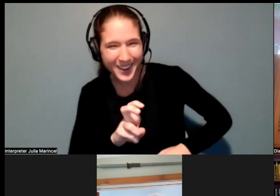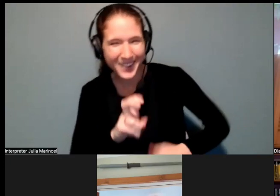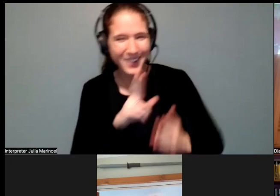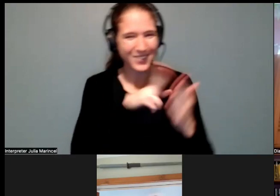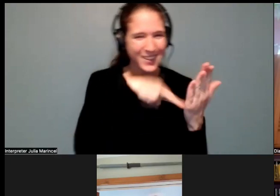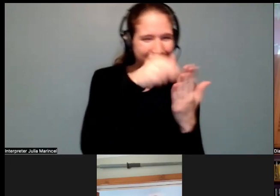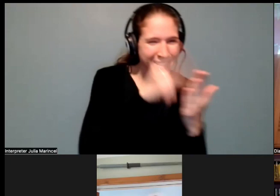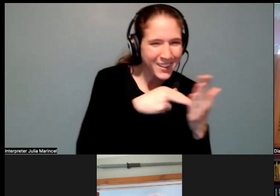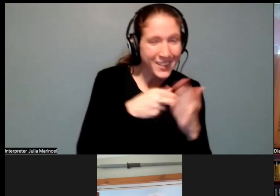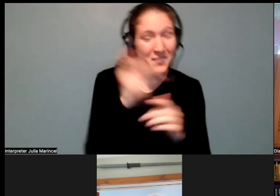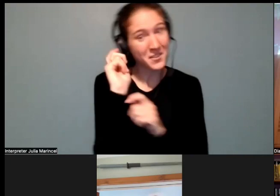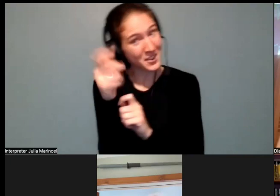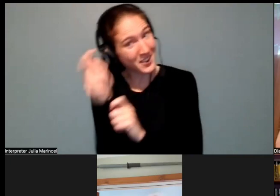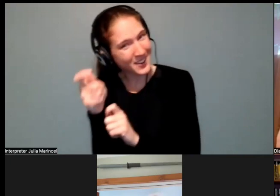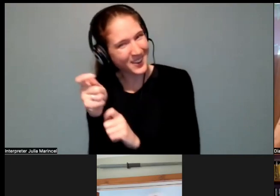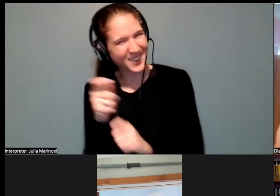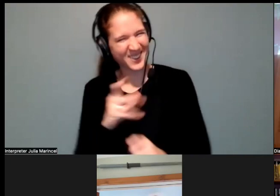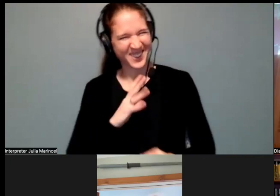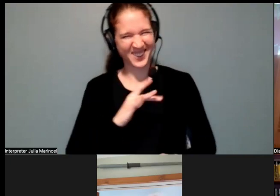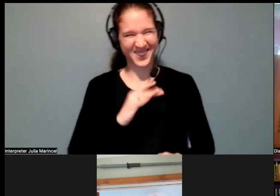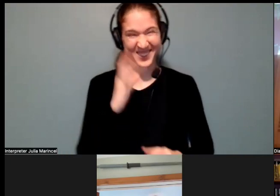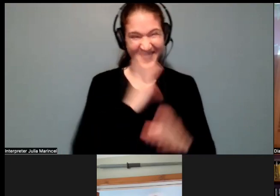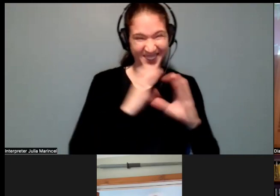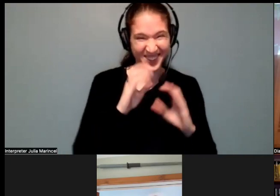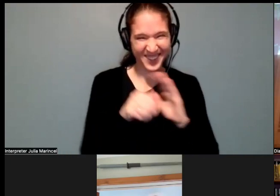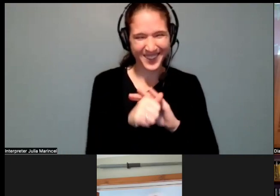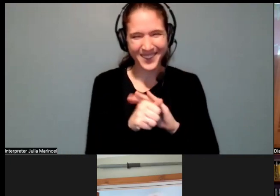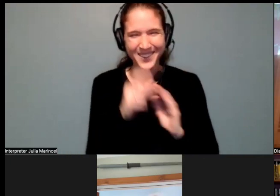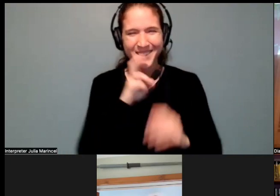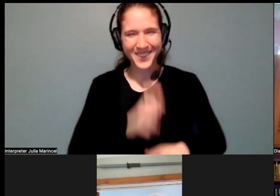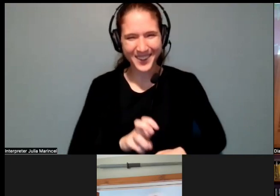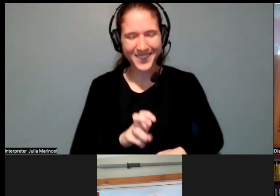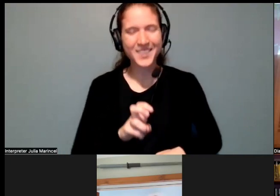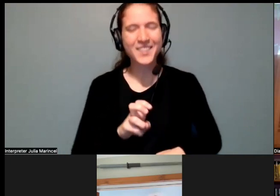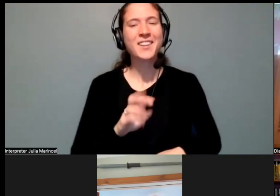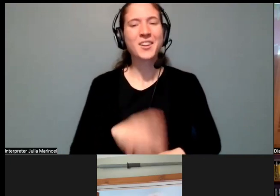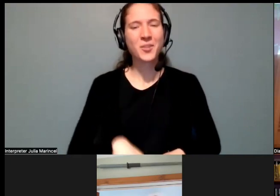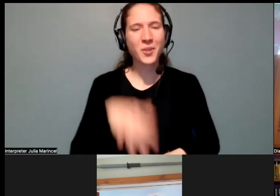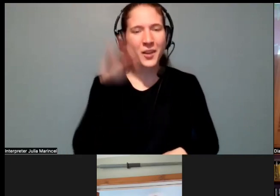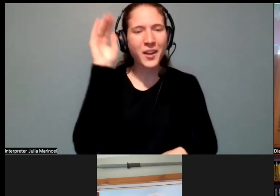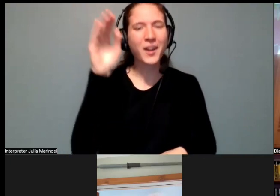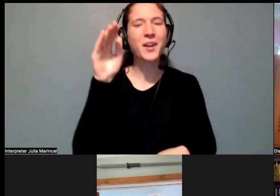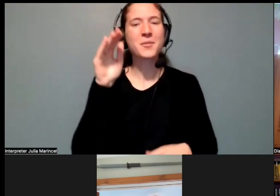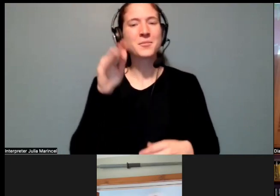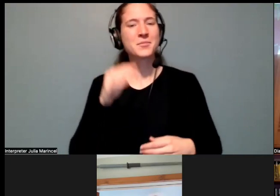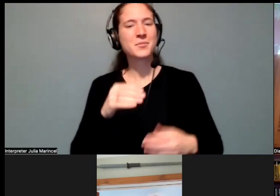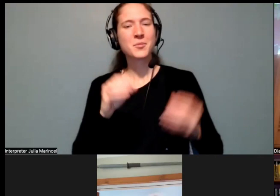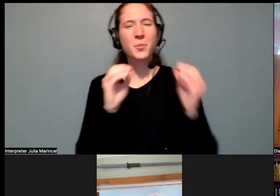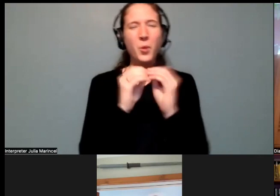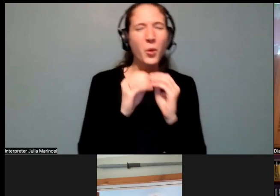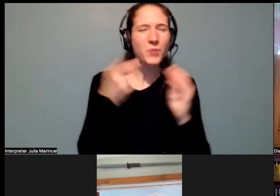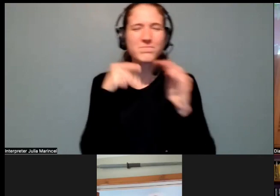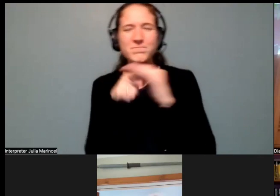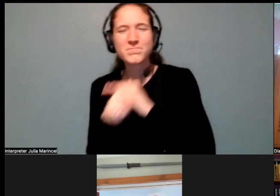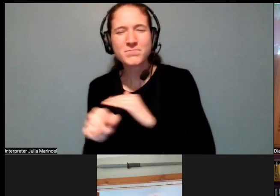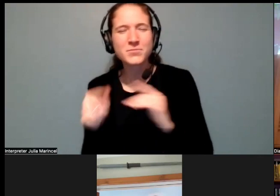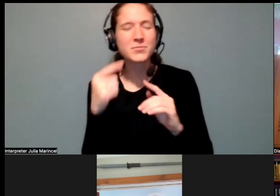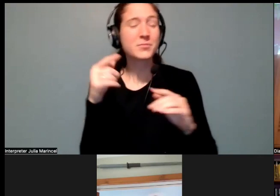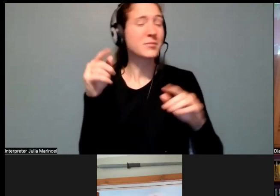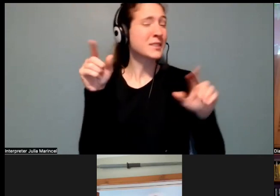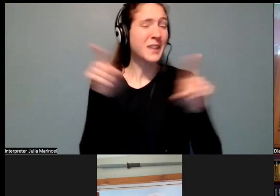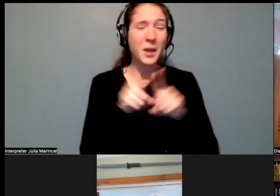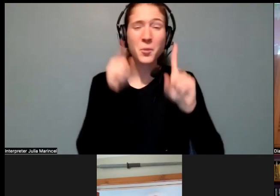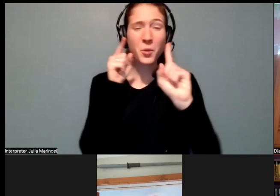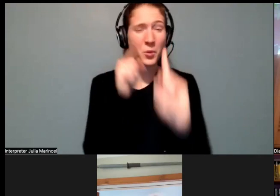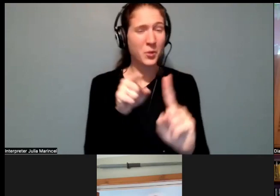As an adult, he has continued merely journeying farther afield for the same goal. Matt says, there is almost